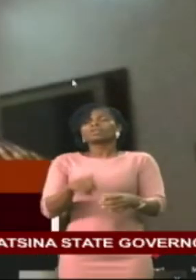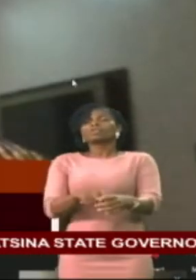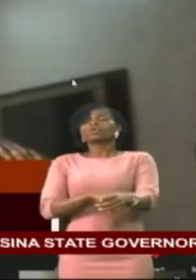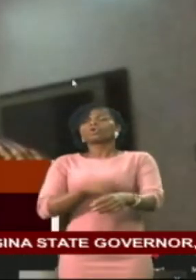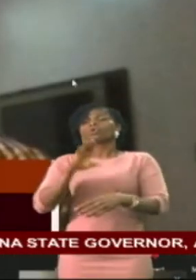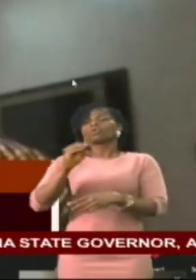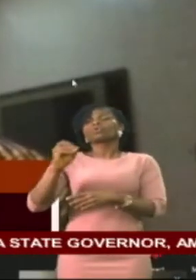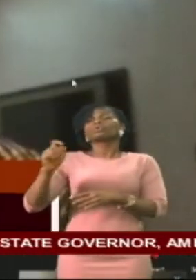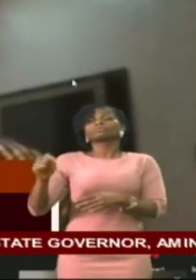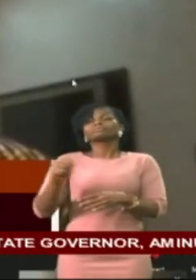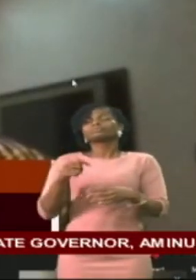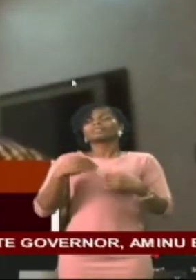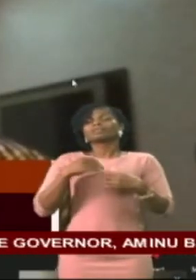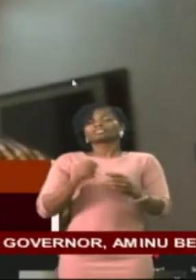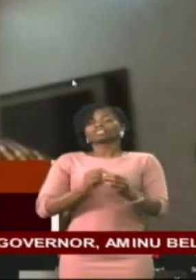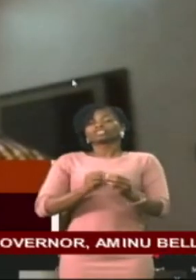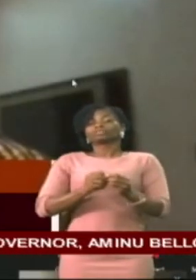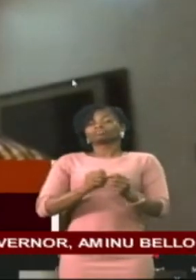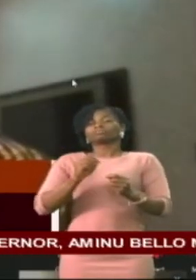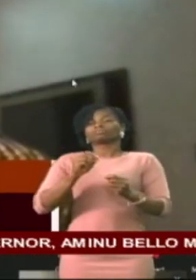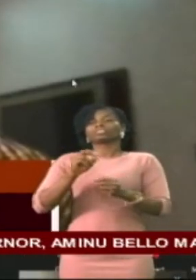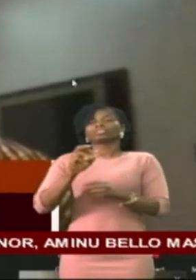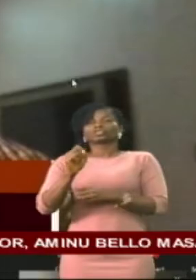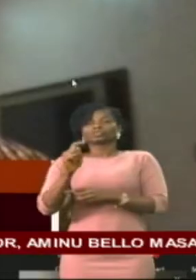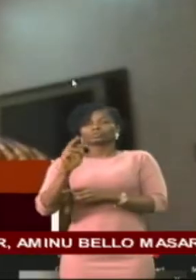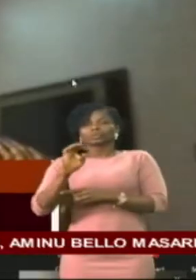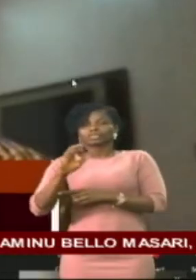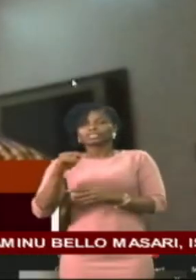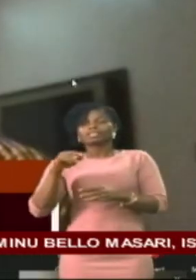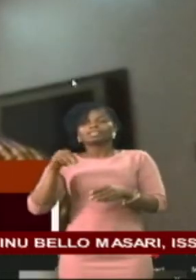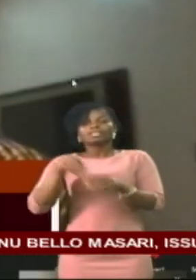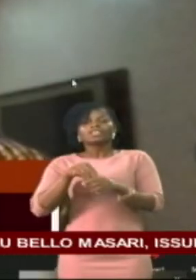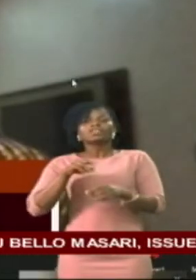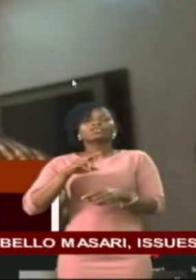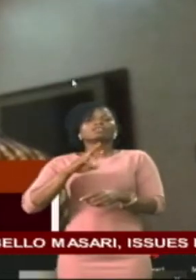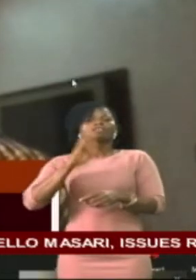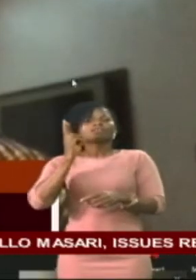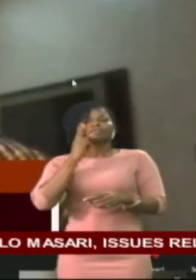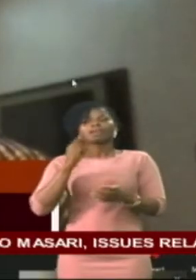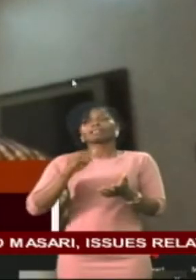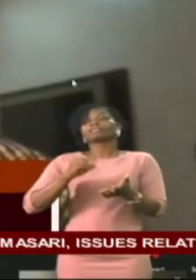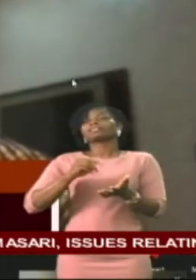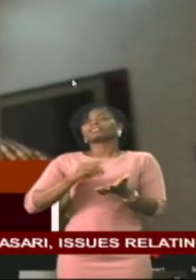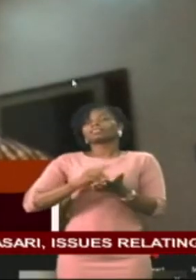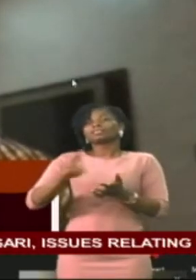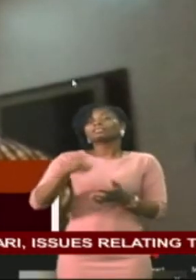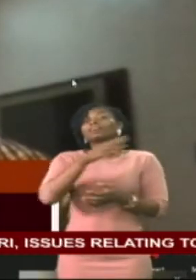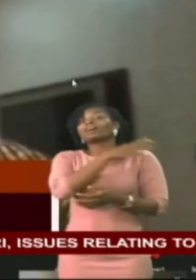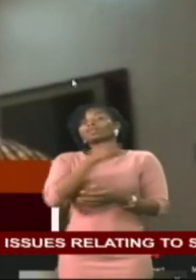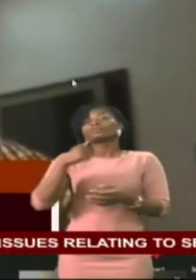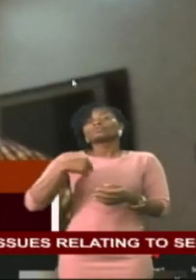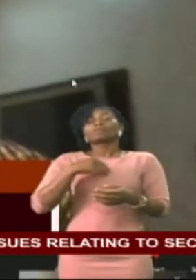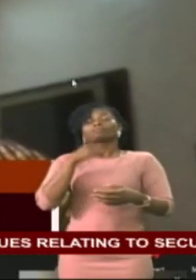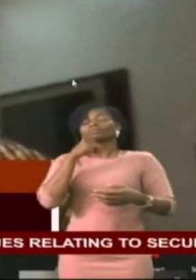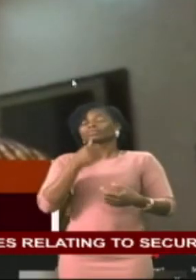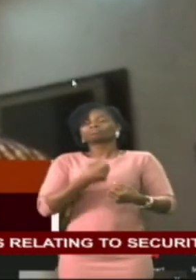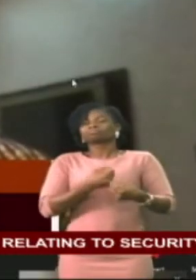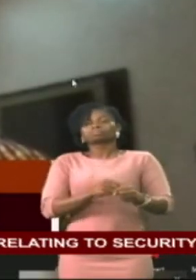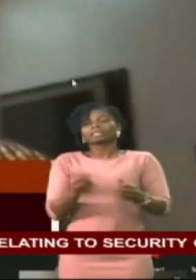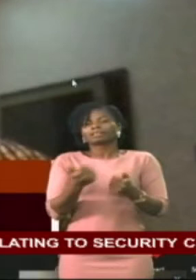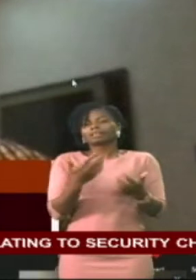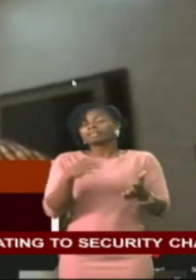coastline. We have one of the longest stretches of River Niger passing through any country, and yet we've not protected any part of it. It has led to